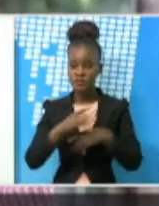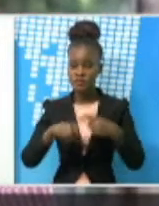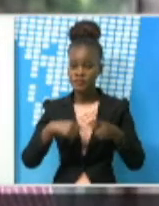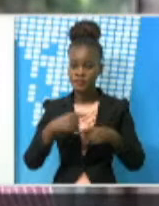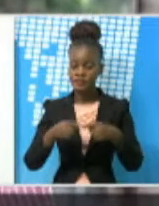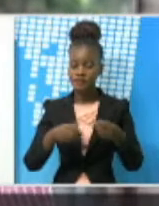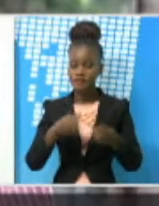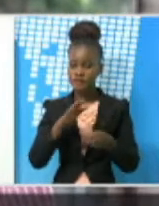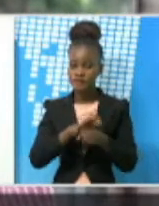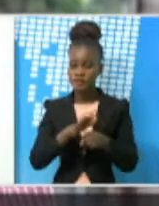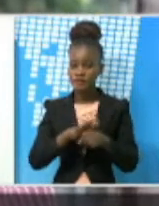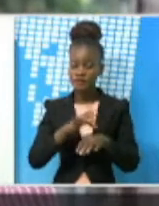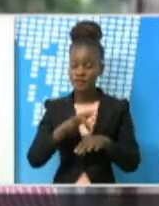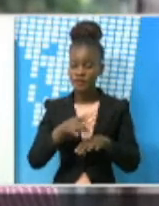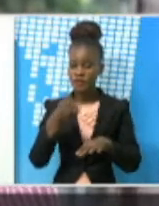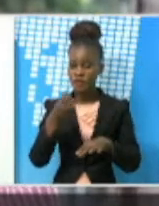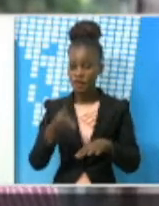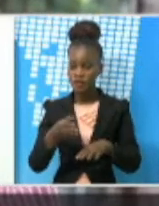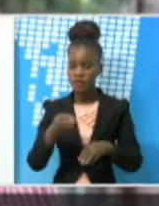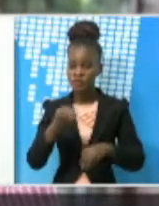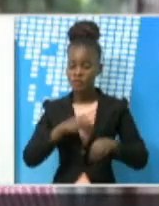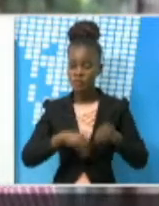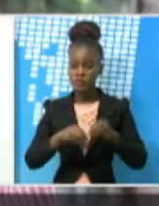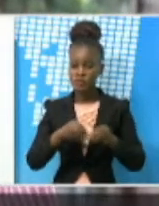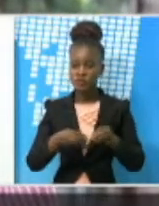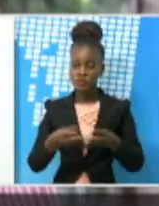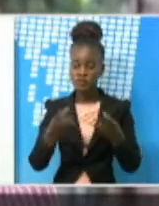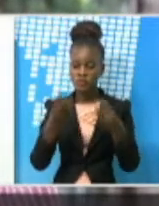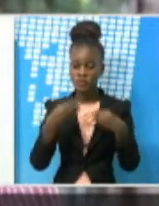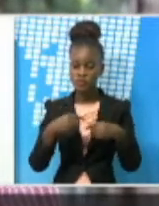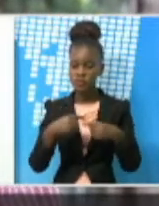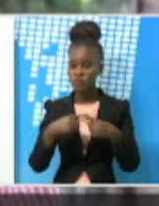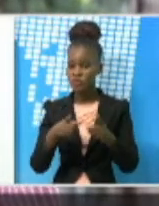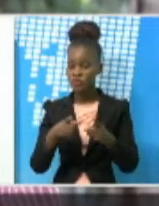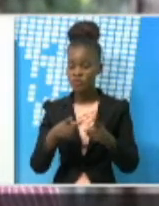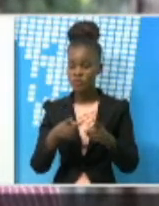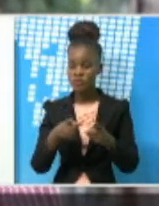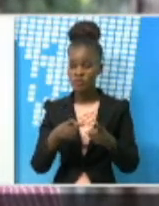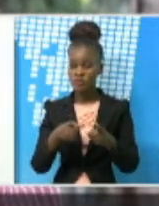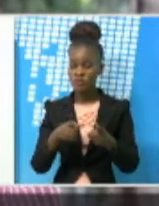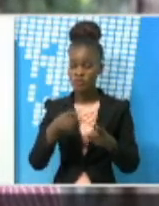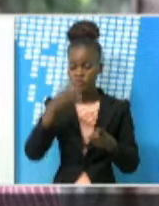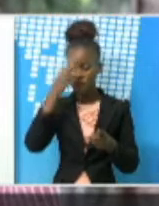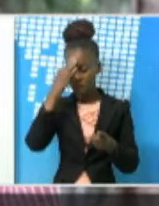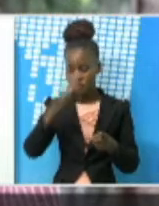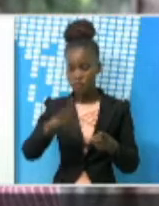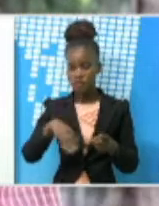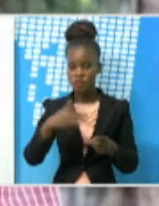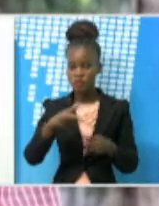that perhaps this tax is going to be reintroduced in a different way. I know we are aware that